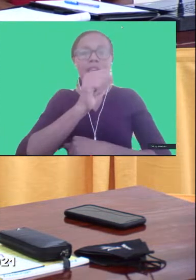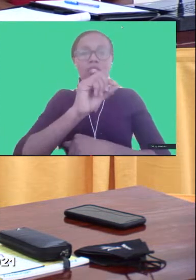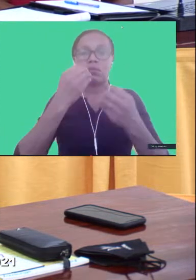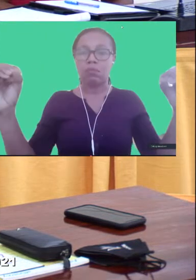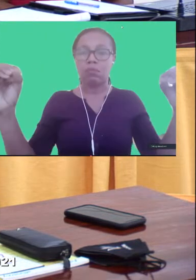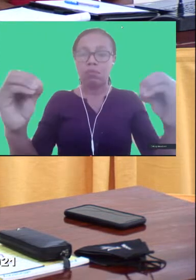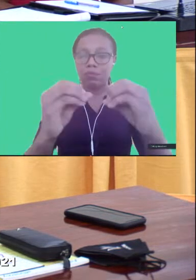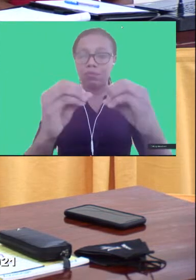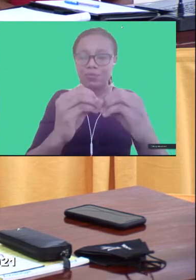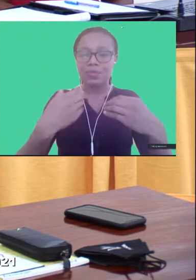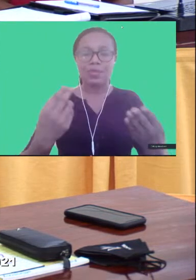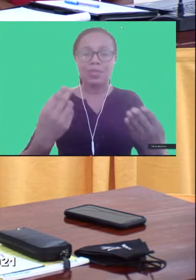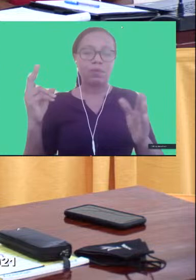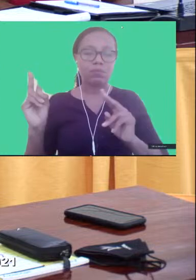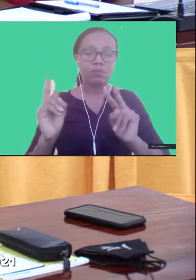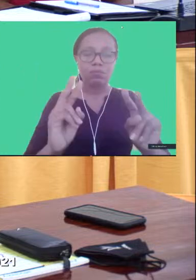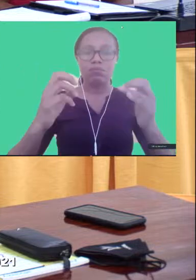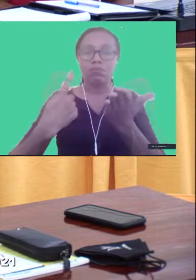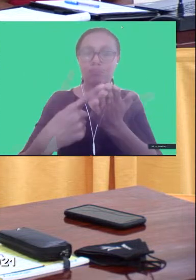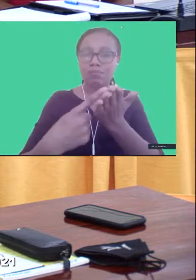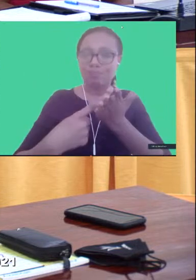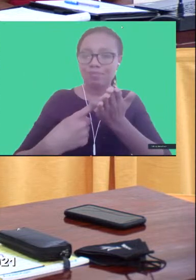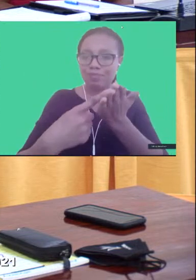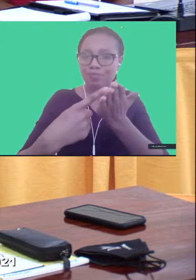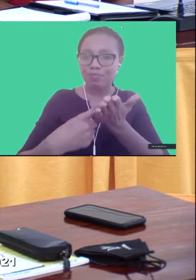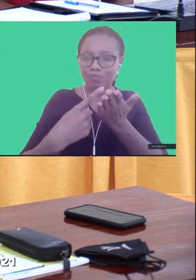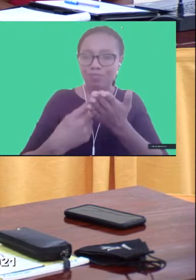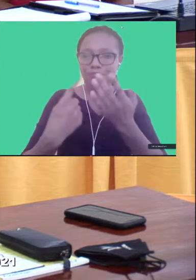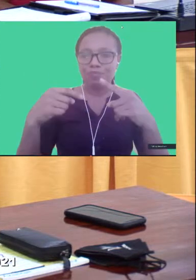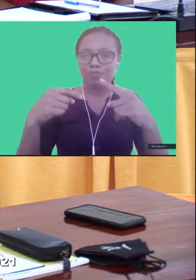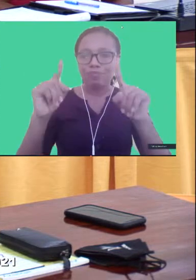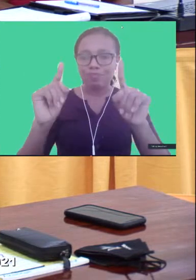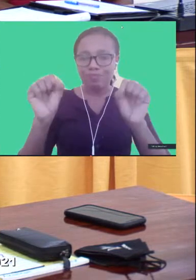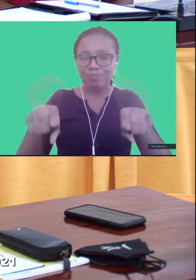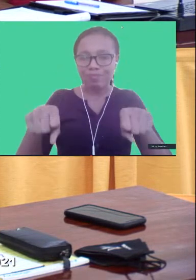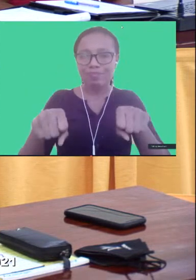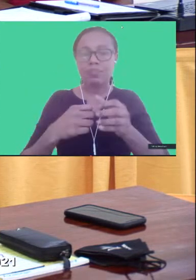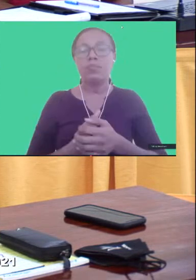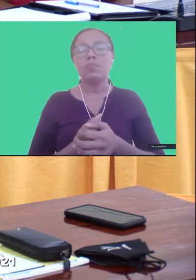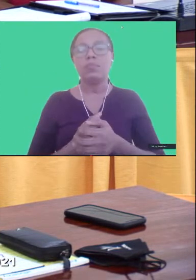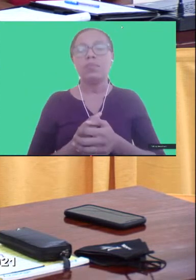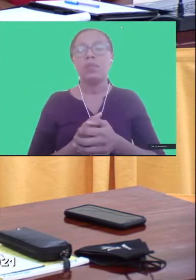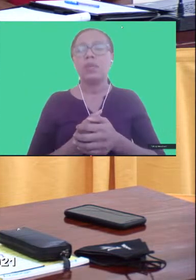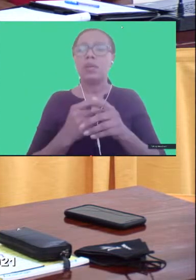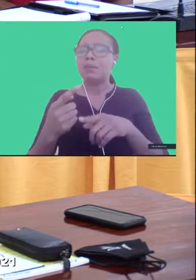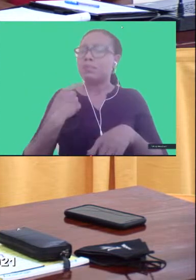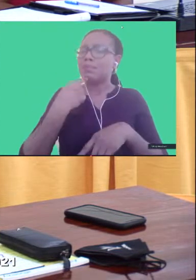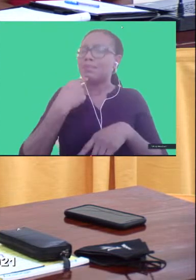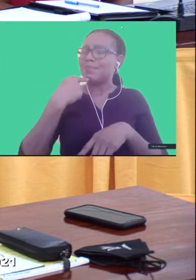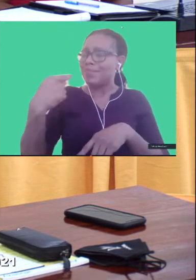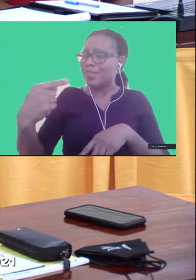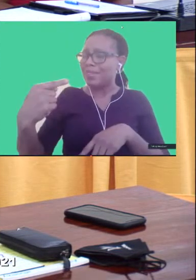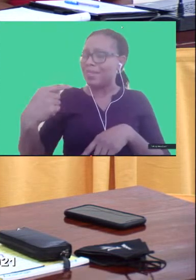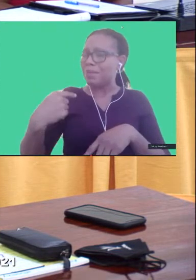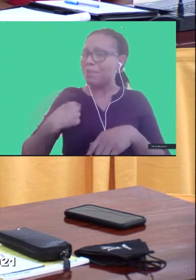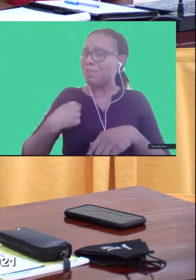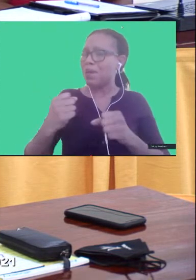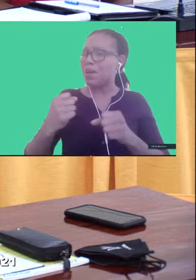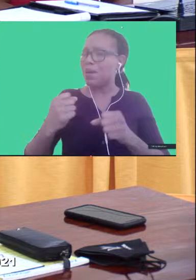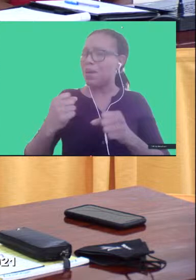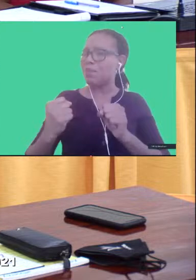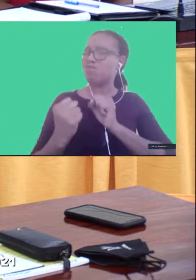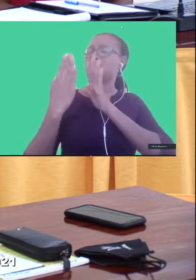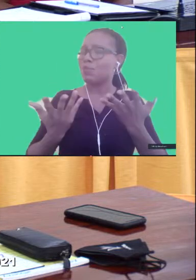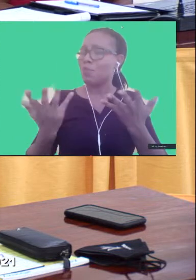But specifically, I was saying to him that the challenge I have is that I am only one member of the Cabinet, and